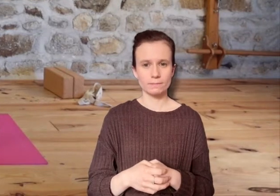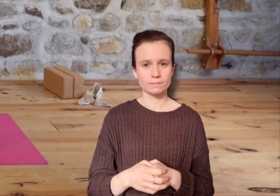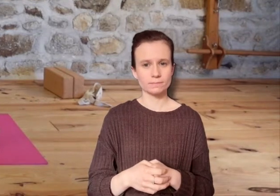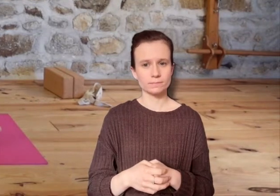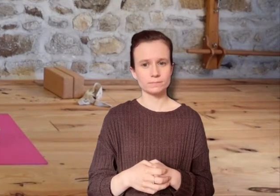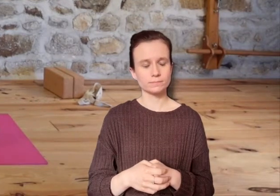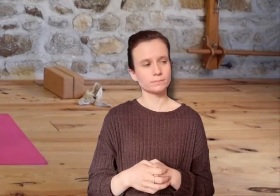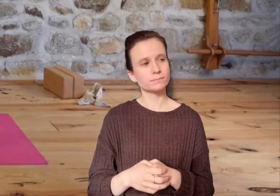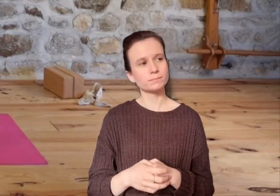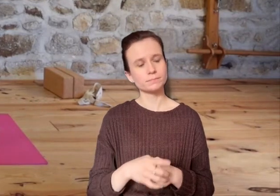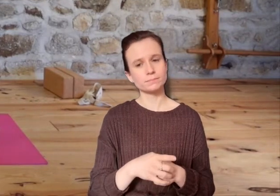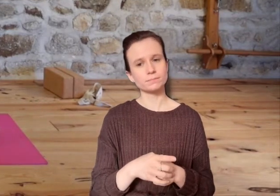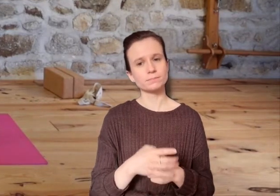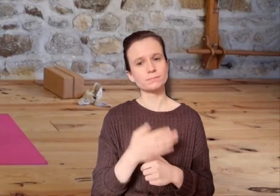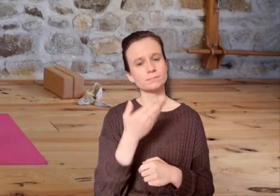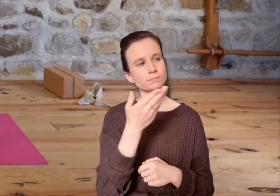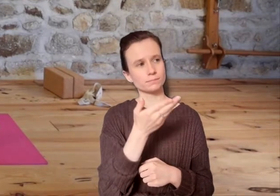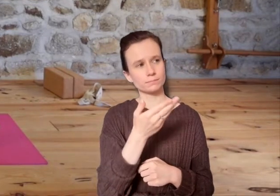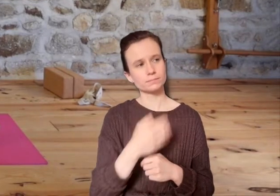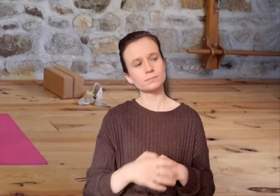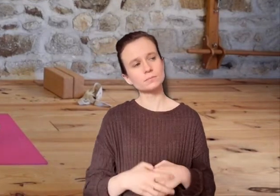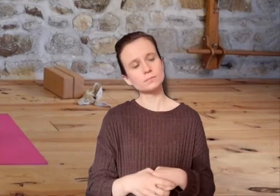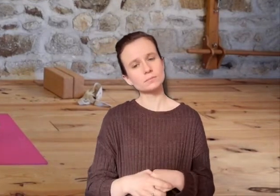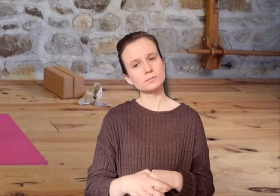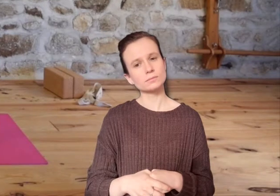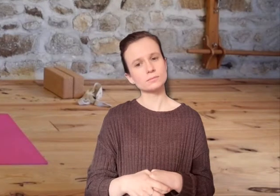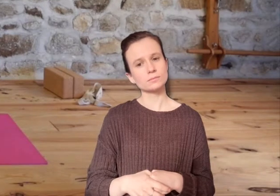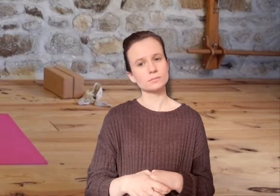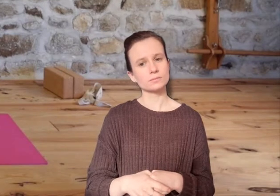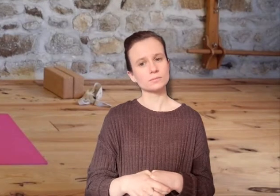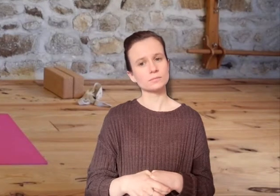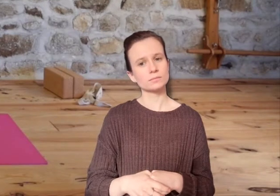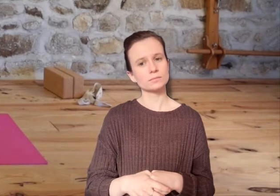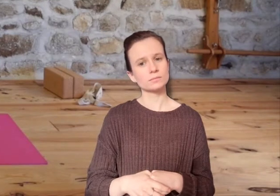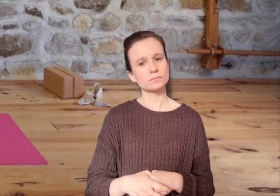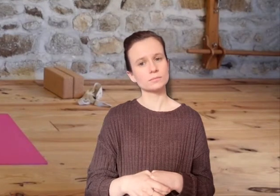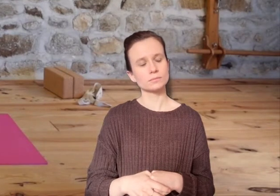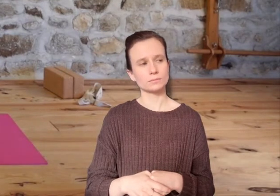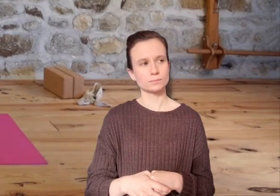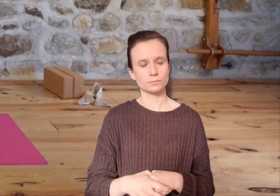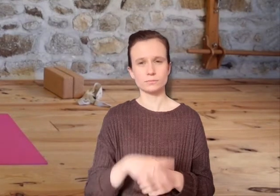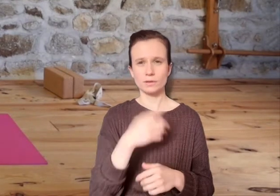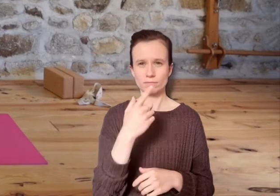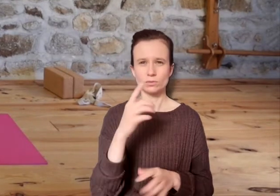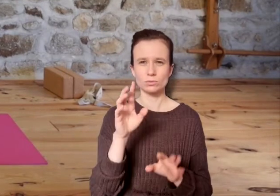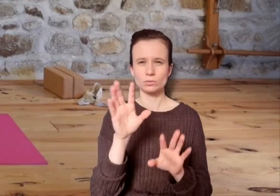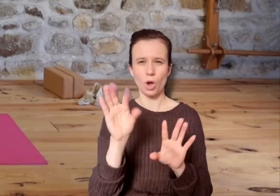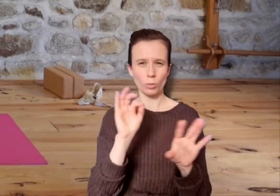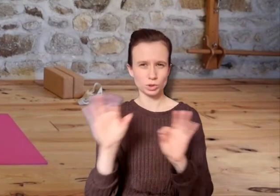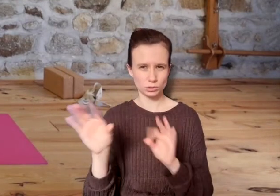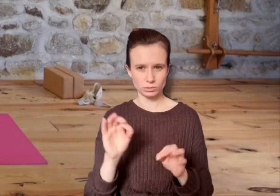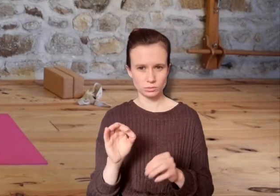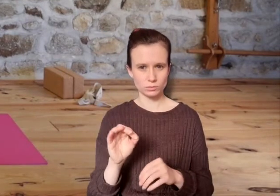we're going to do a little bit of a boat pose. Now I'm going to leave you to it. Your